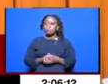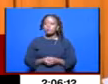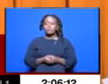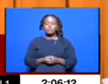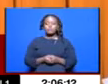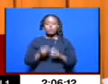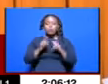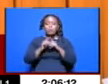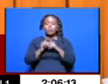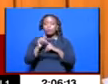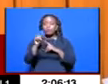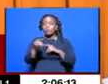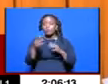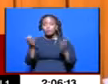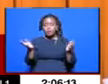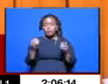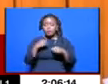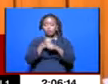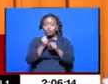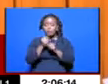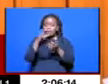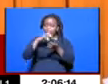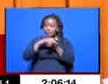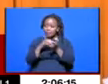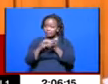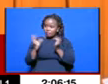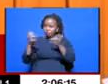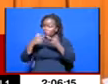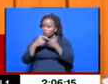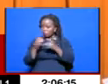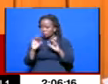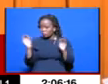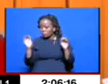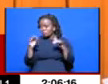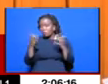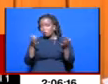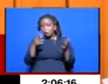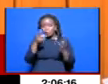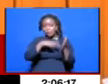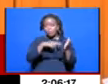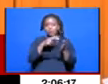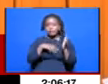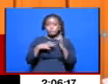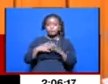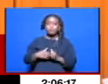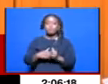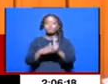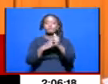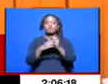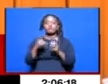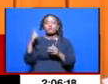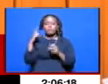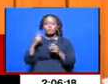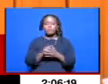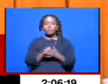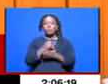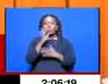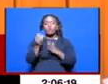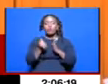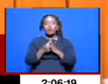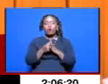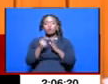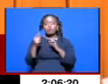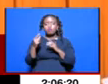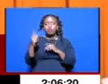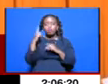is not to make a case for incorporation, or rather reading into our laws. All doctrines and legal principles are in